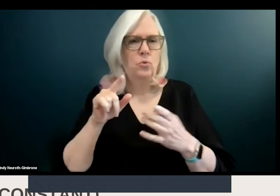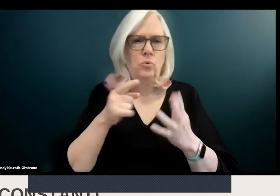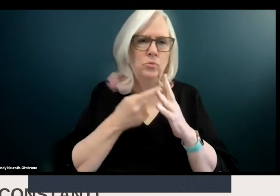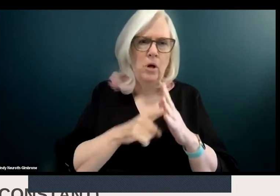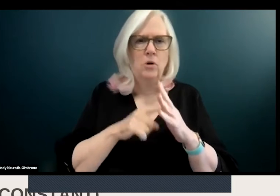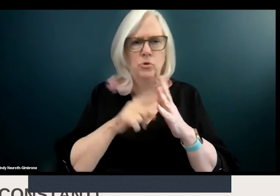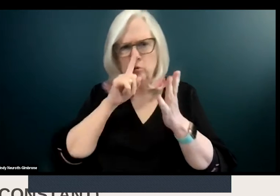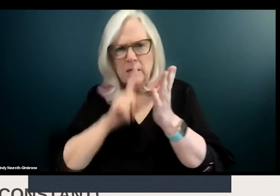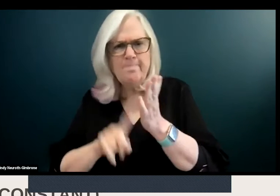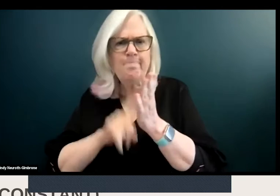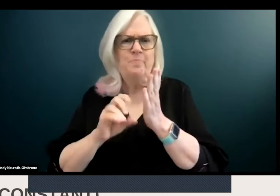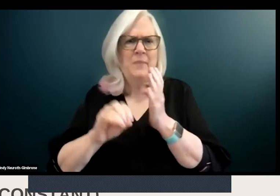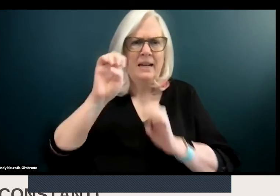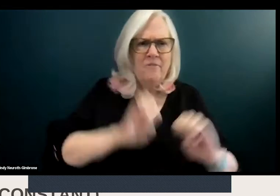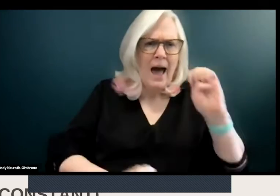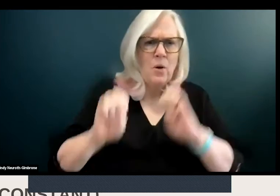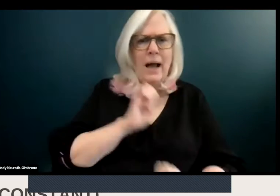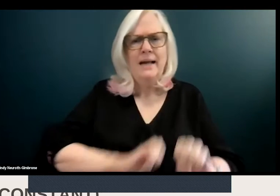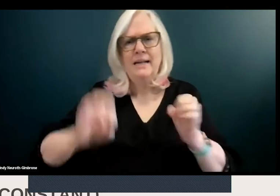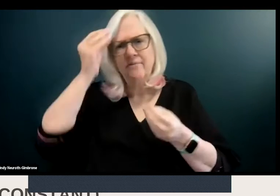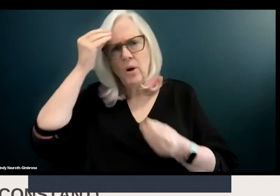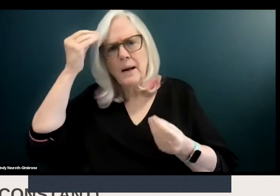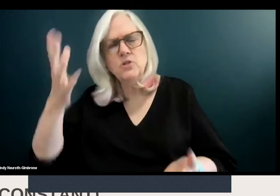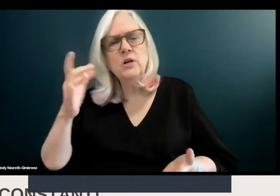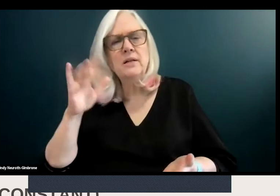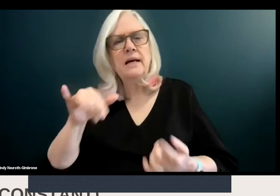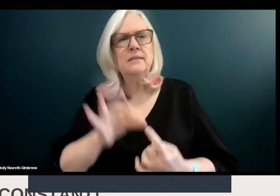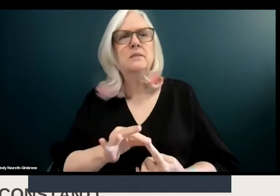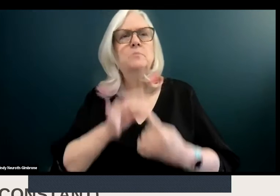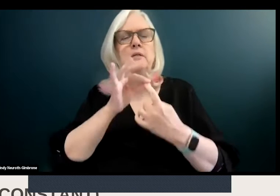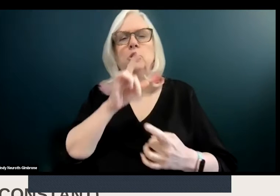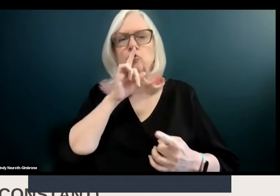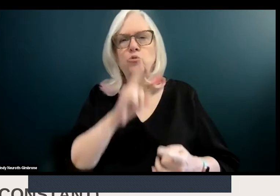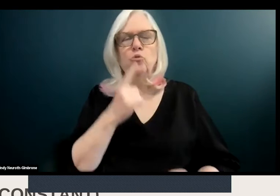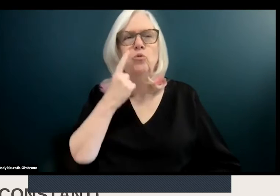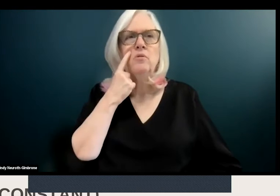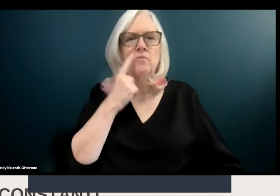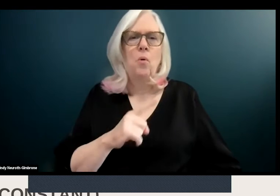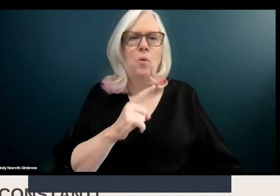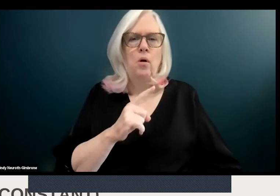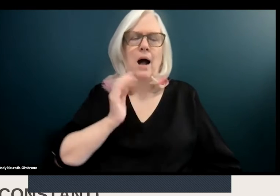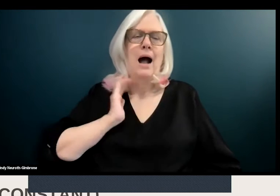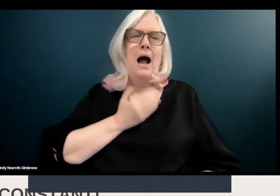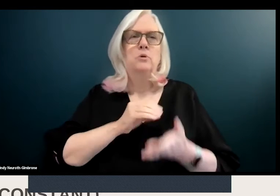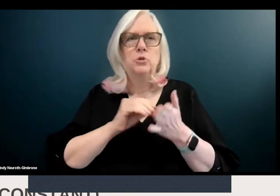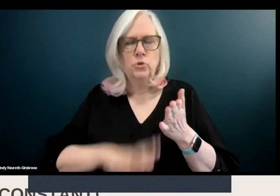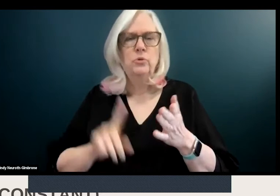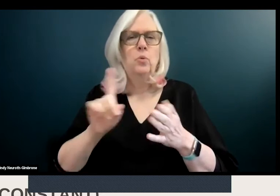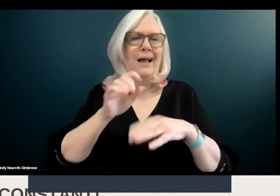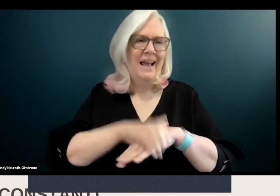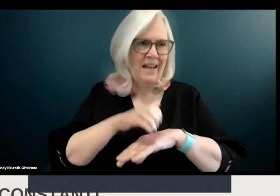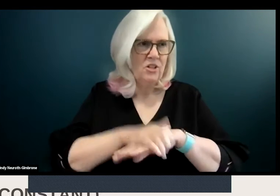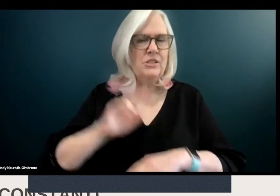understand how we evaluate information. And this especially is true of our students where English is a second